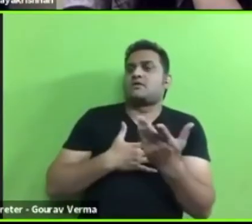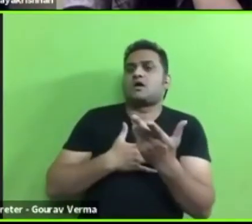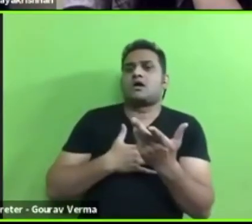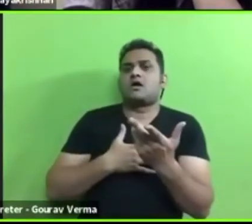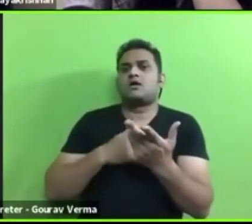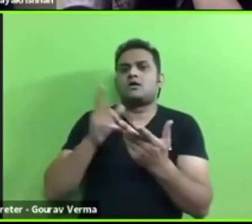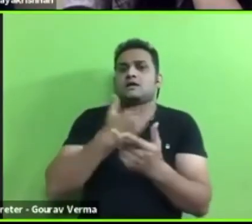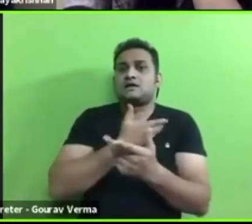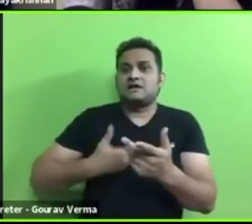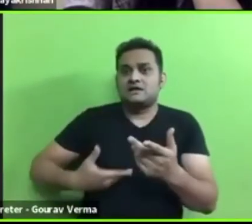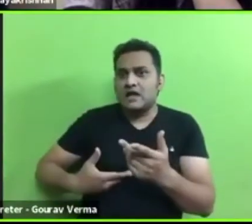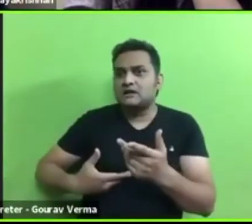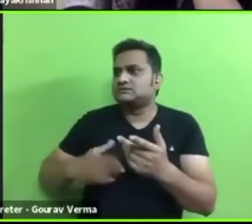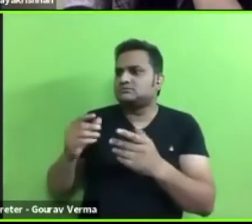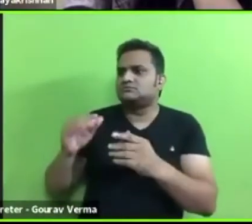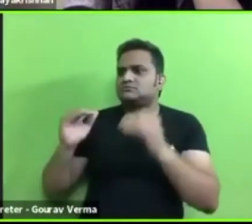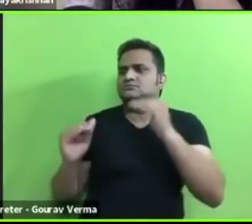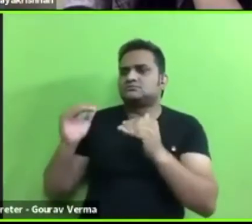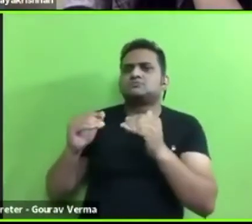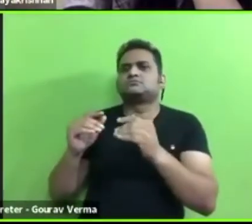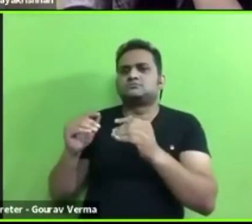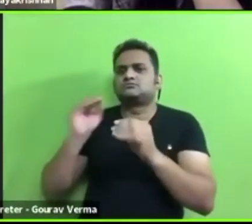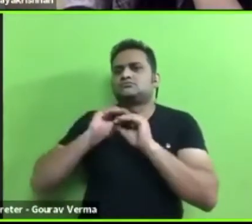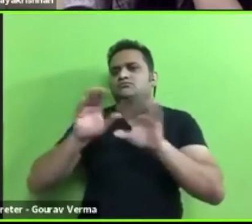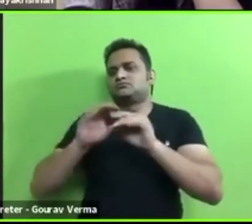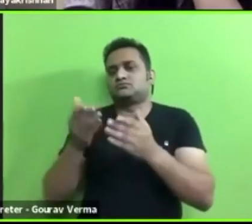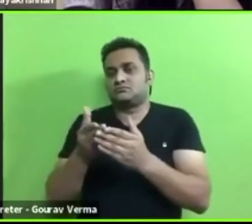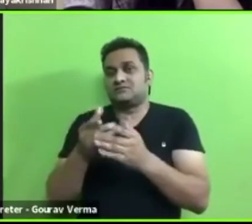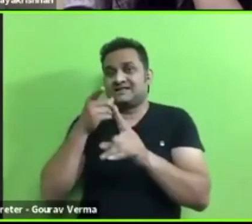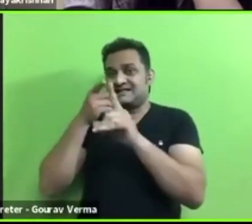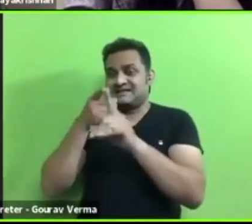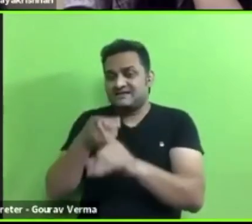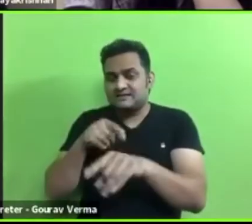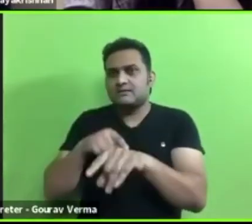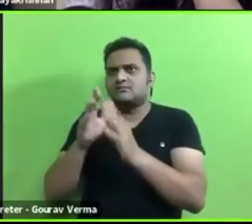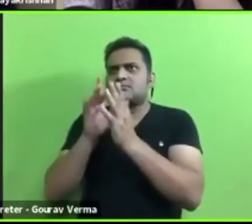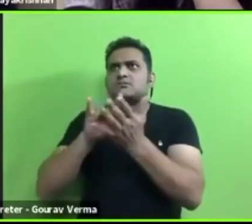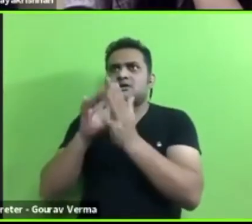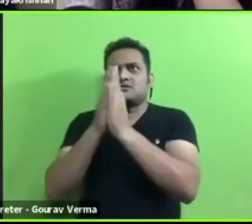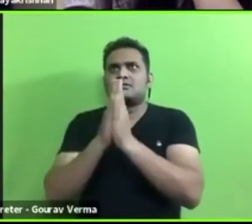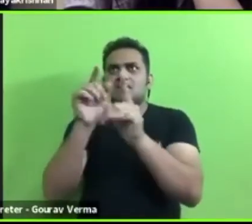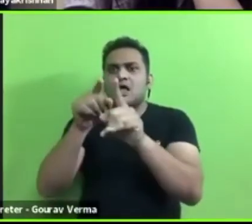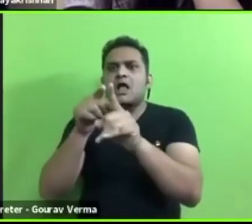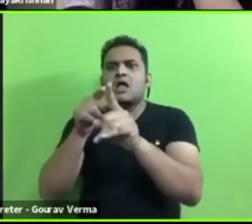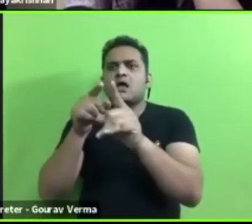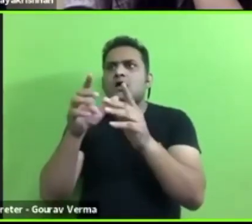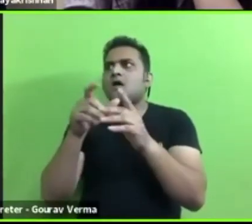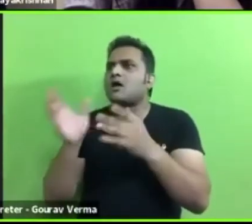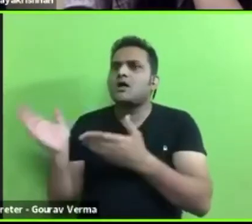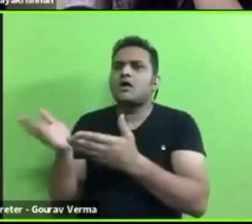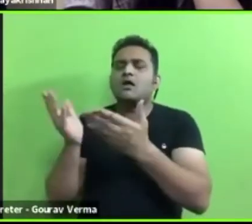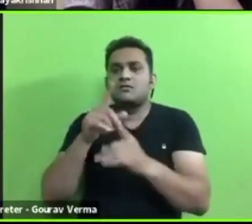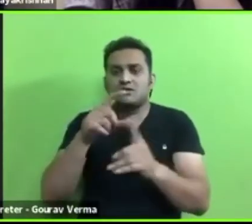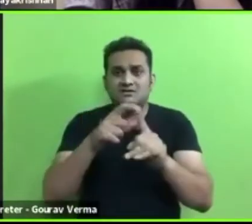caste system was introduced. And so that space of a common worship was then debarred for people. But Dalits